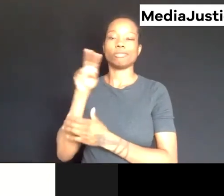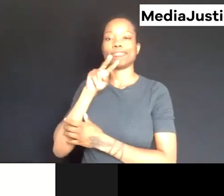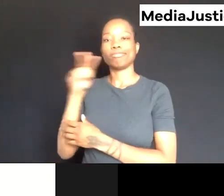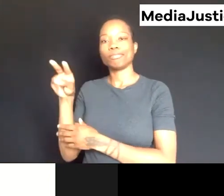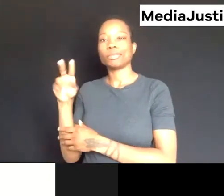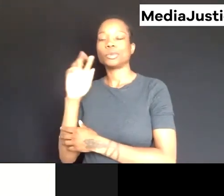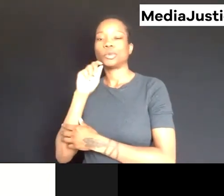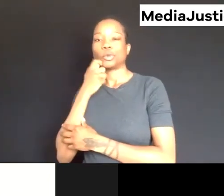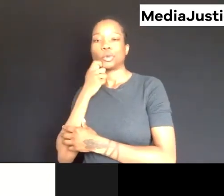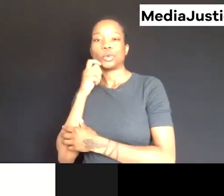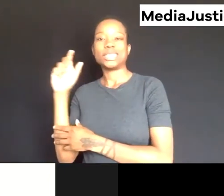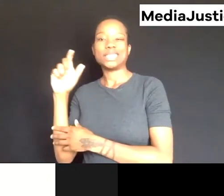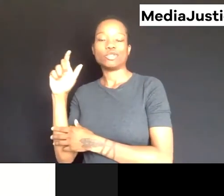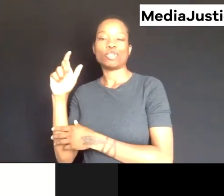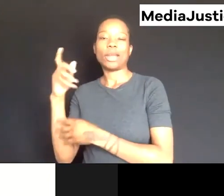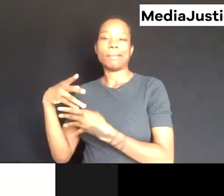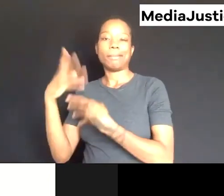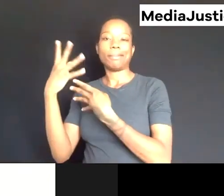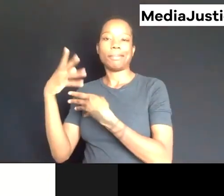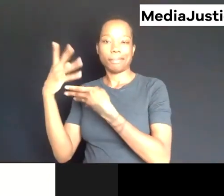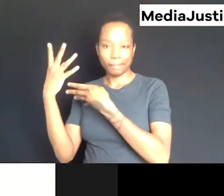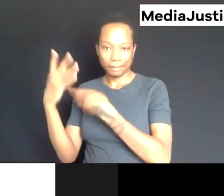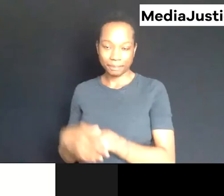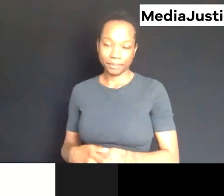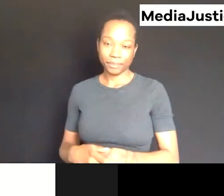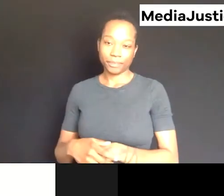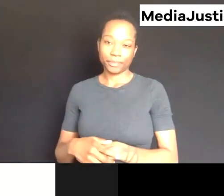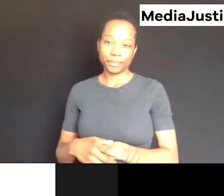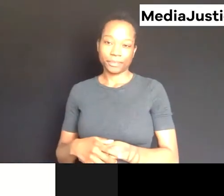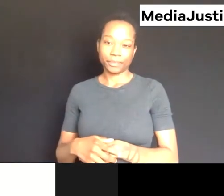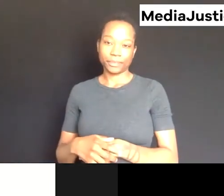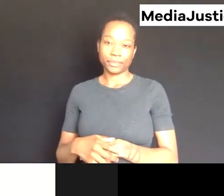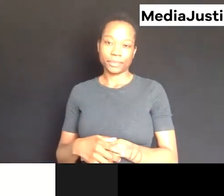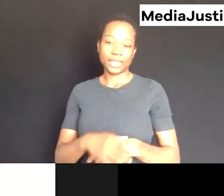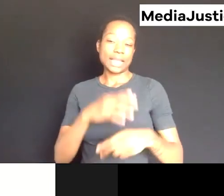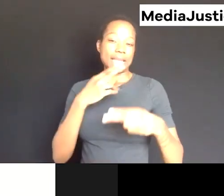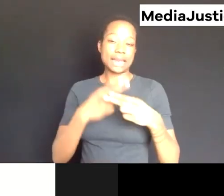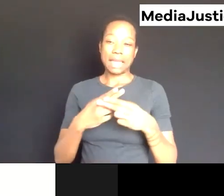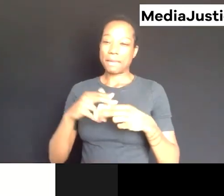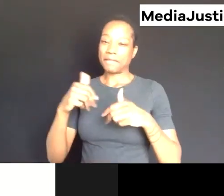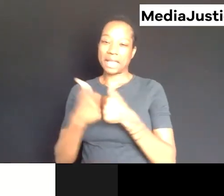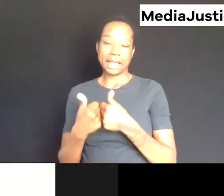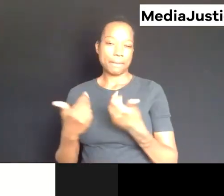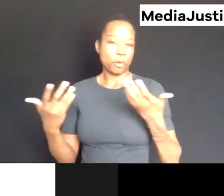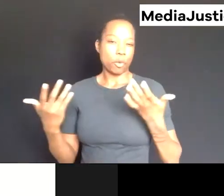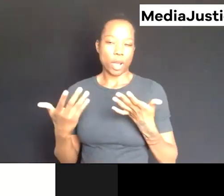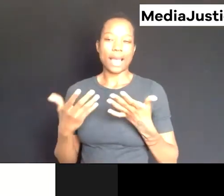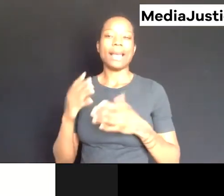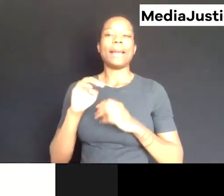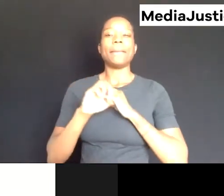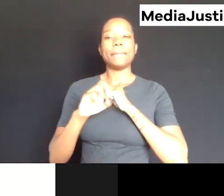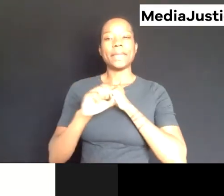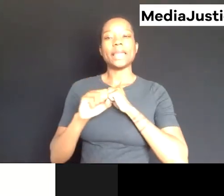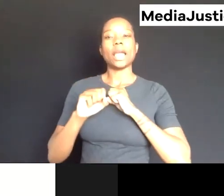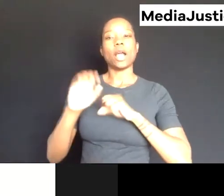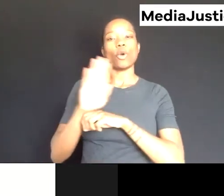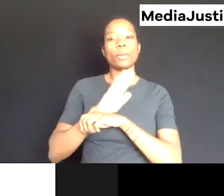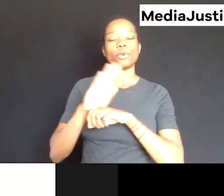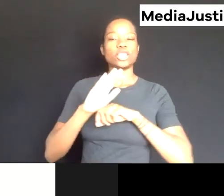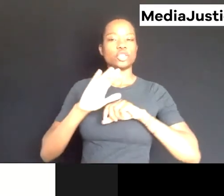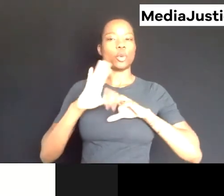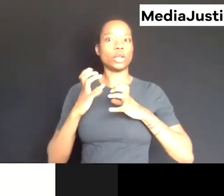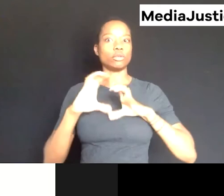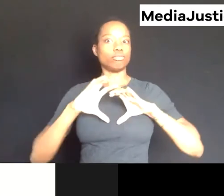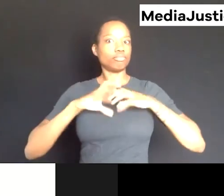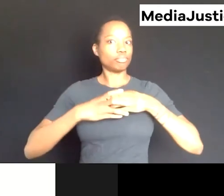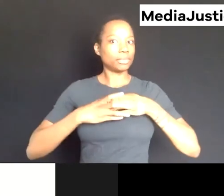thread. The other thing is, you know, the name of the game for media corporations around media consolidation was to make more money and